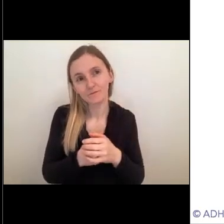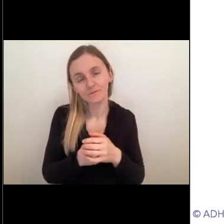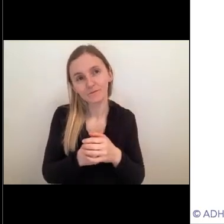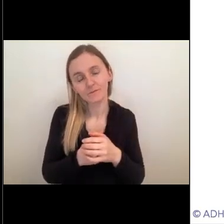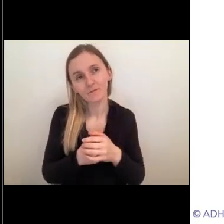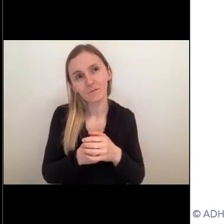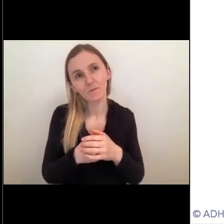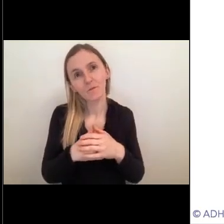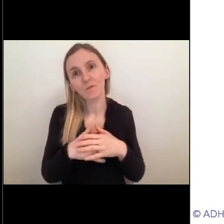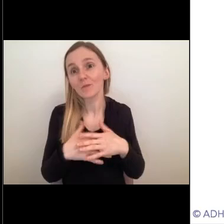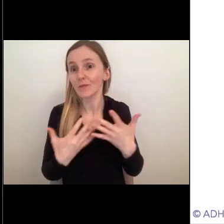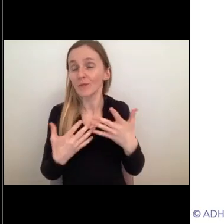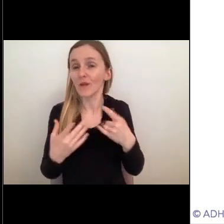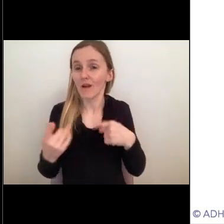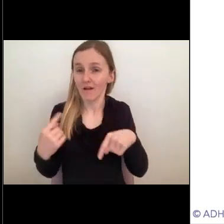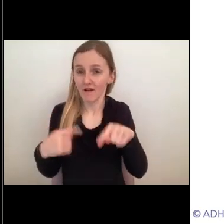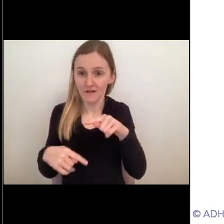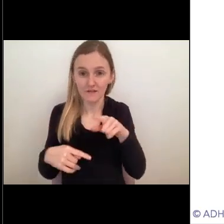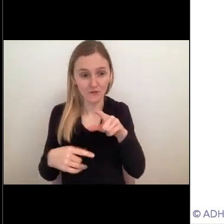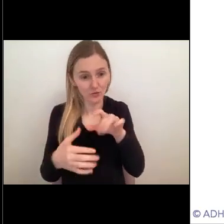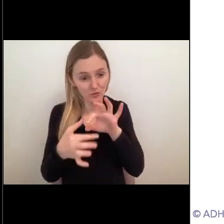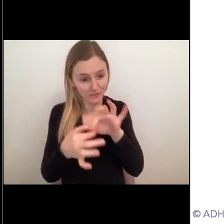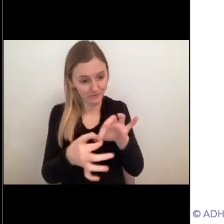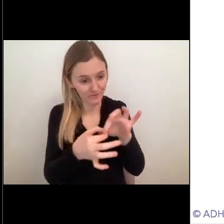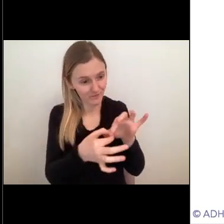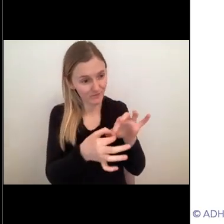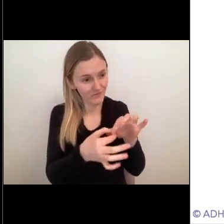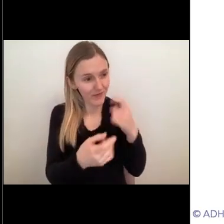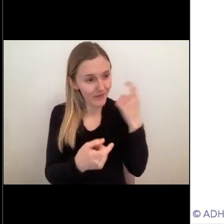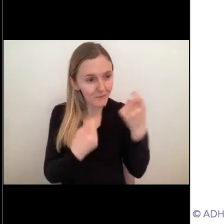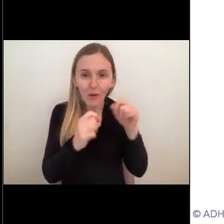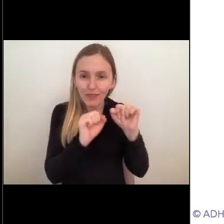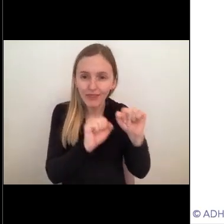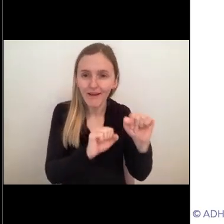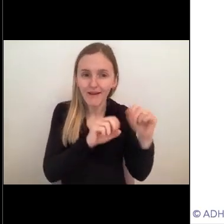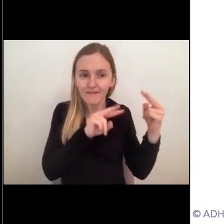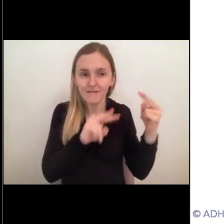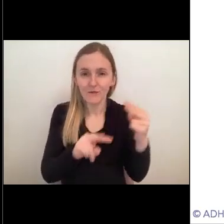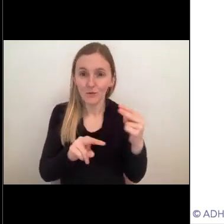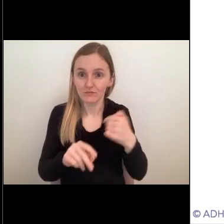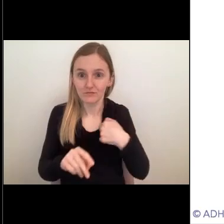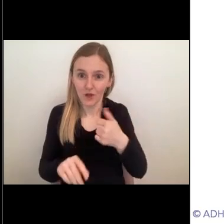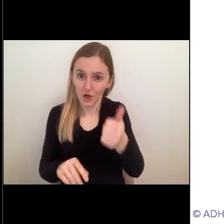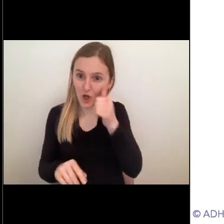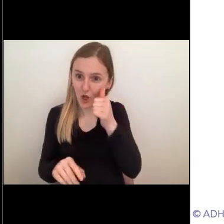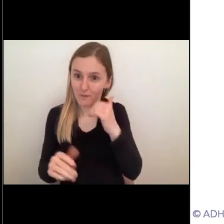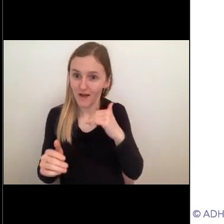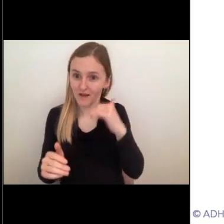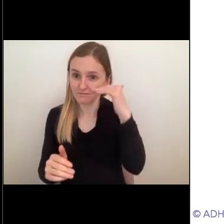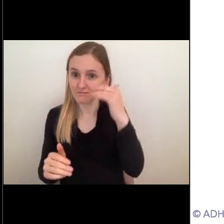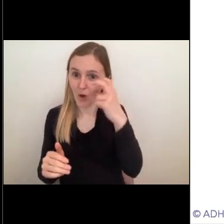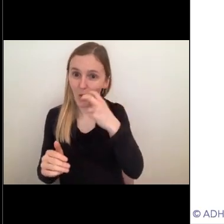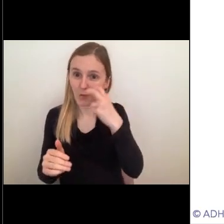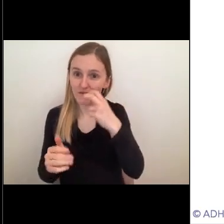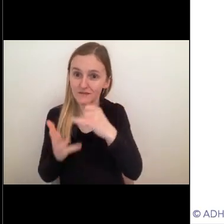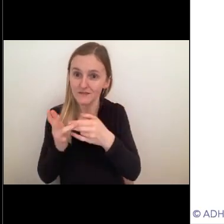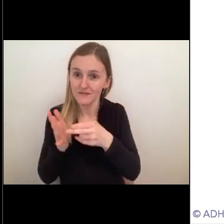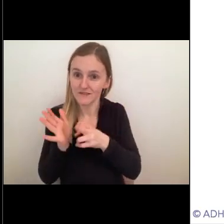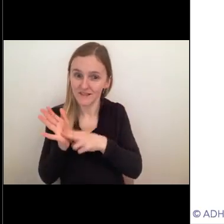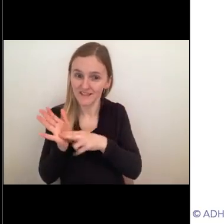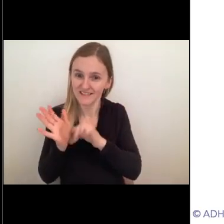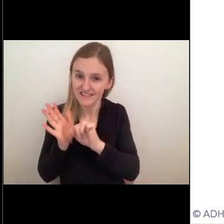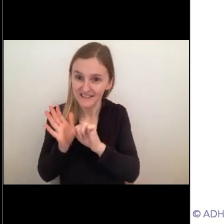of engage with them from their point of view, I always find, certainly for my eldest son, that, you know, when he's struggling,